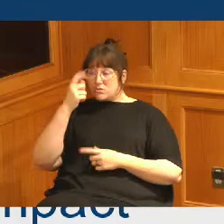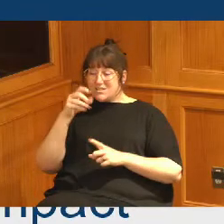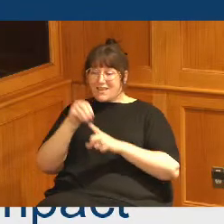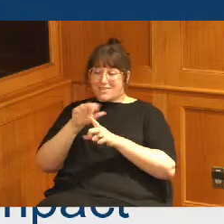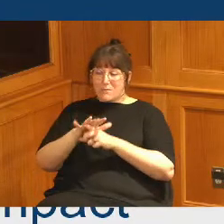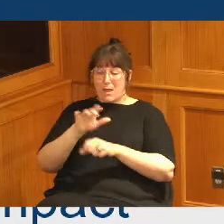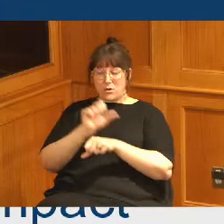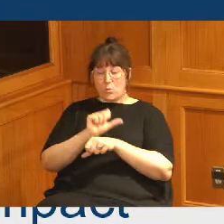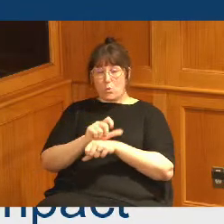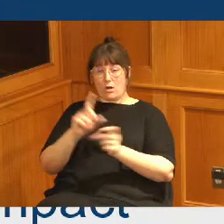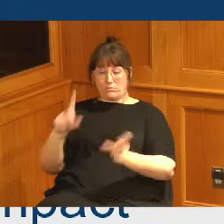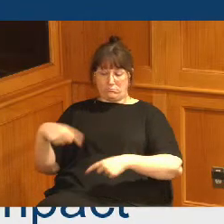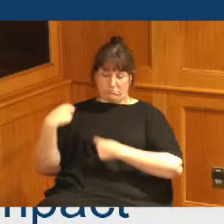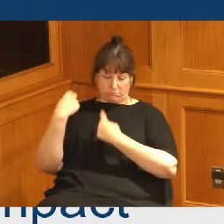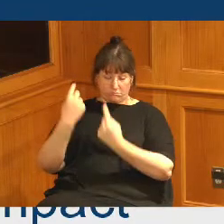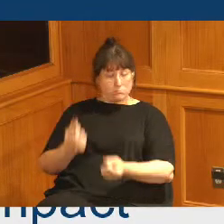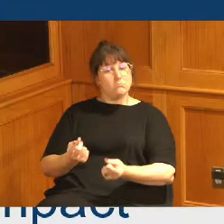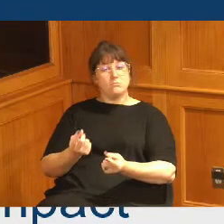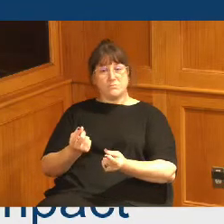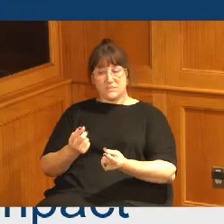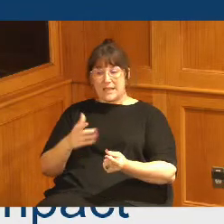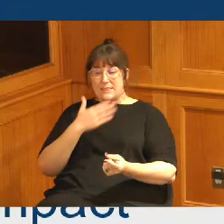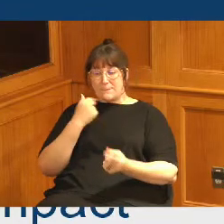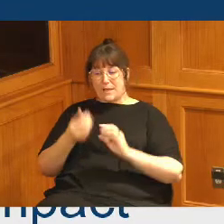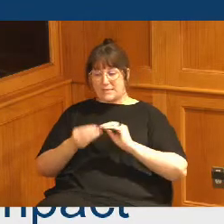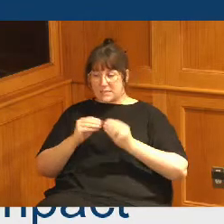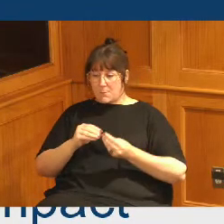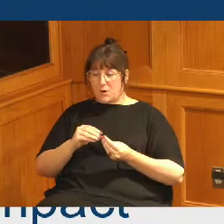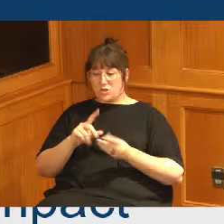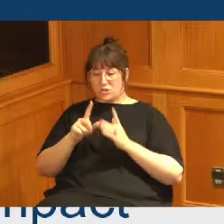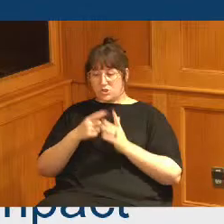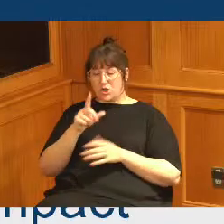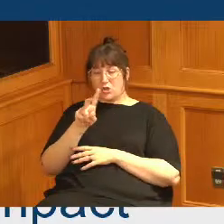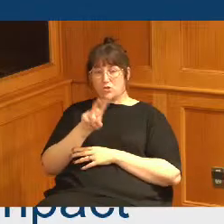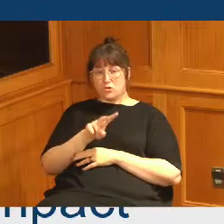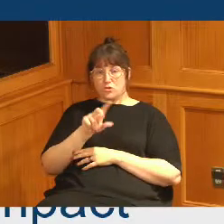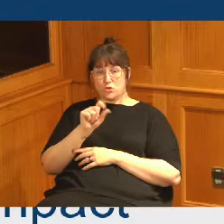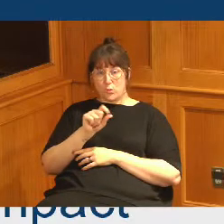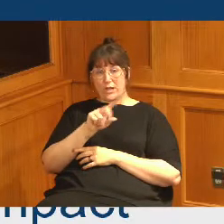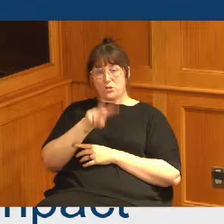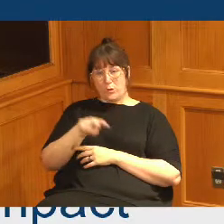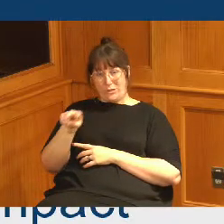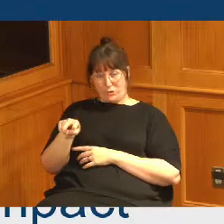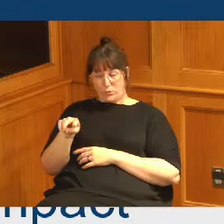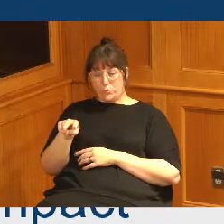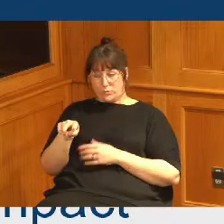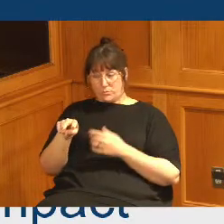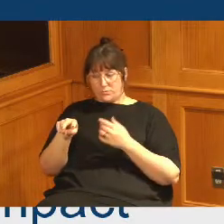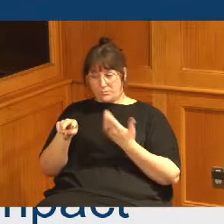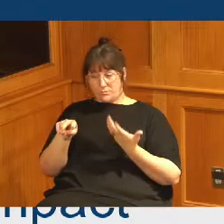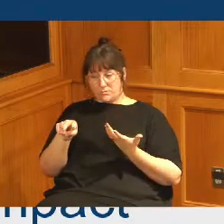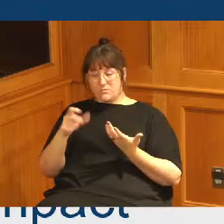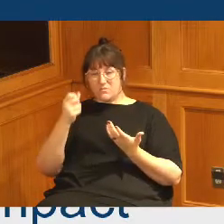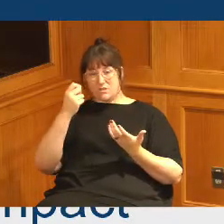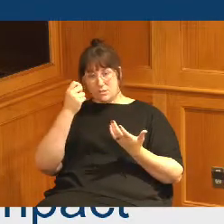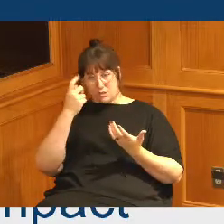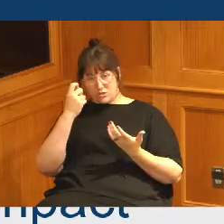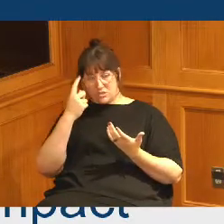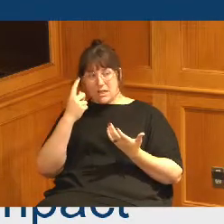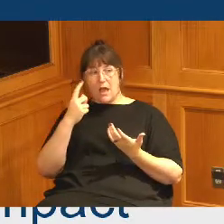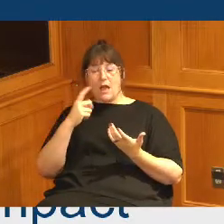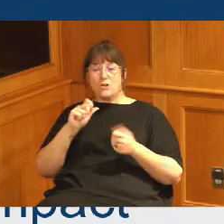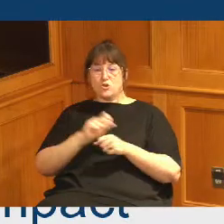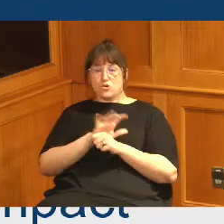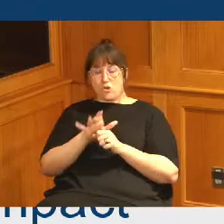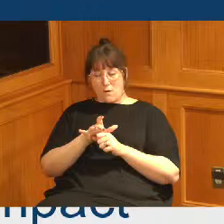done over the years, the best numbers really are starting in 2022 once we've mitigated a lot of the effects of COVID on the courthouse. This is the